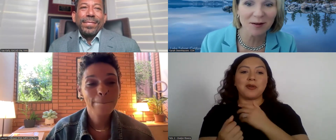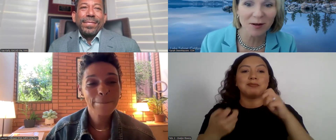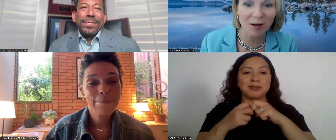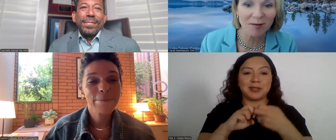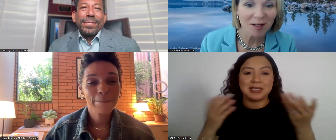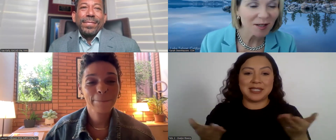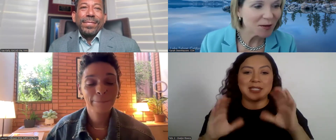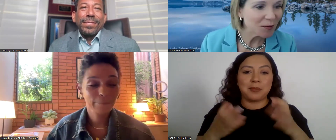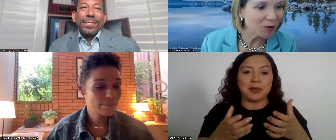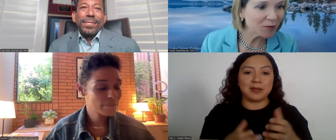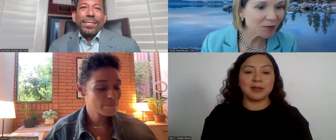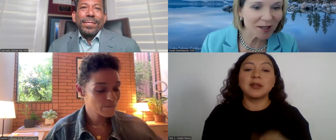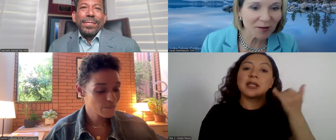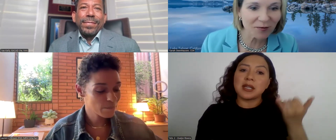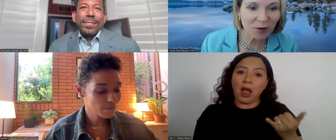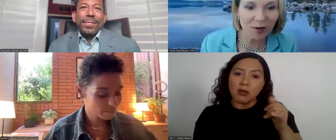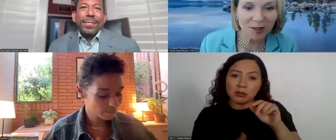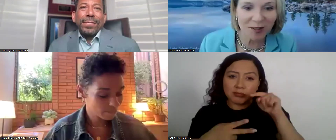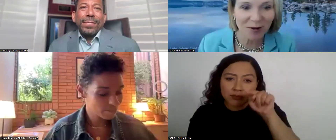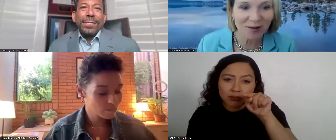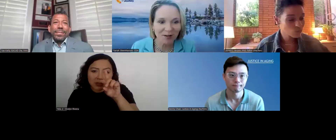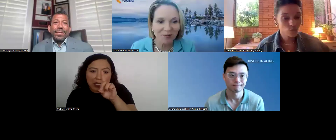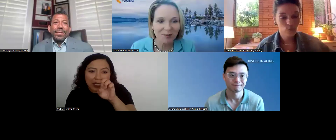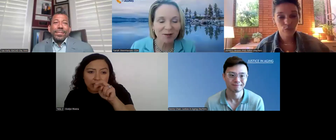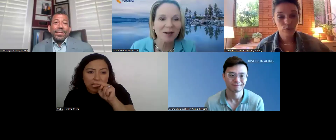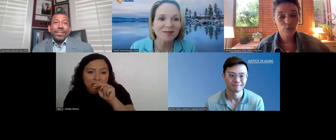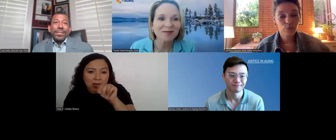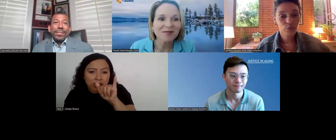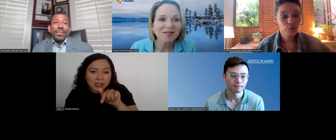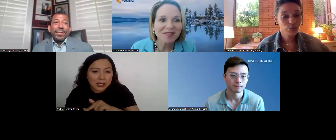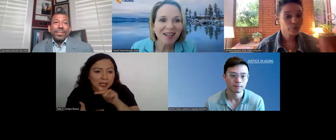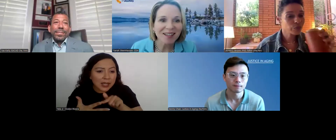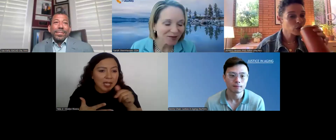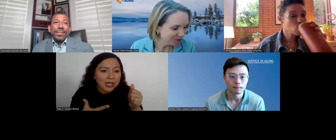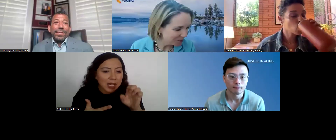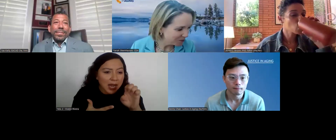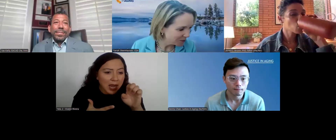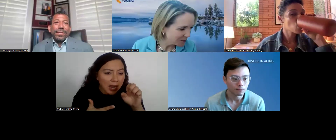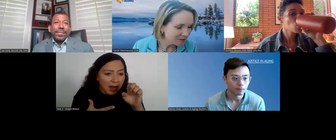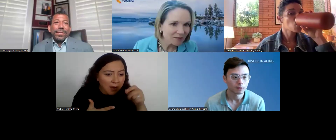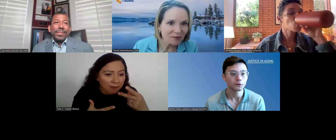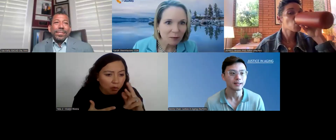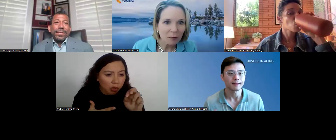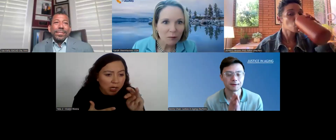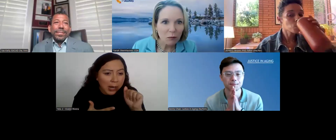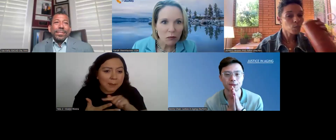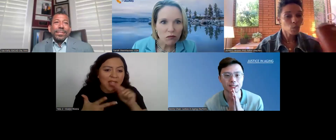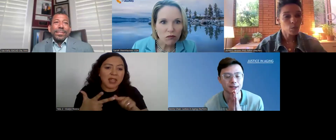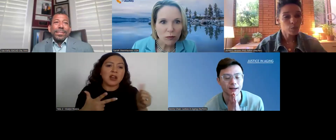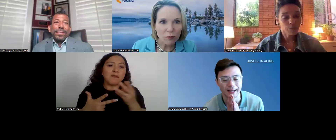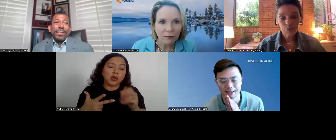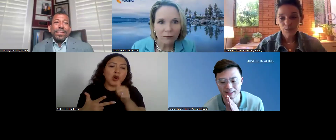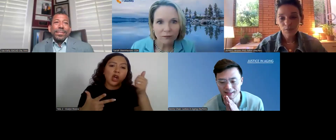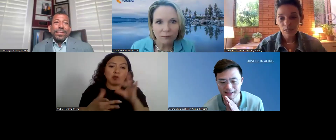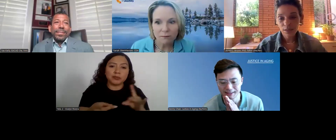Ephraim, and we'll find a few others that we haven't heard from as well. Denny. Great. Thanks,